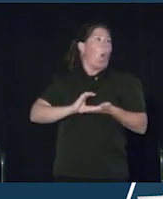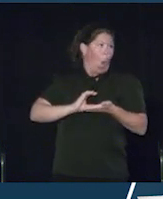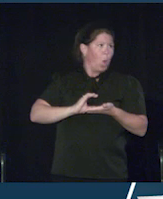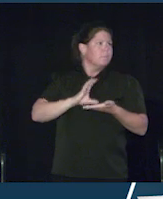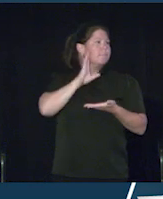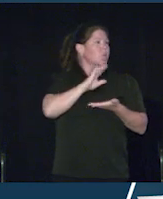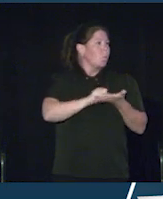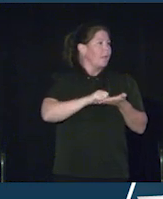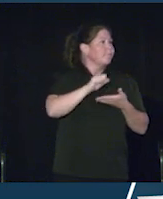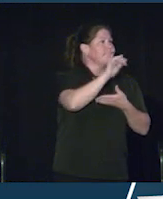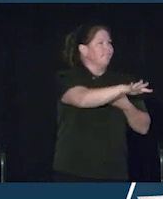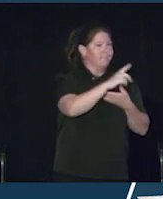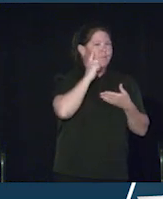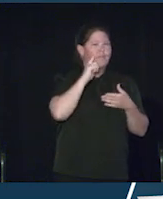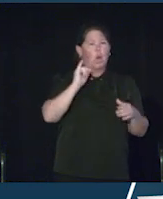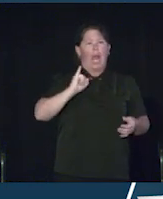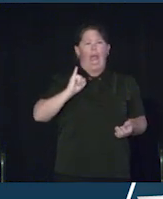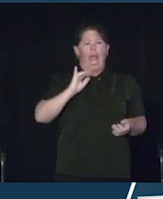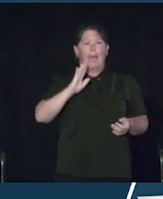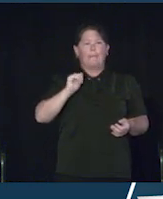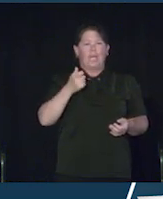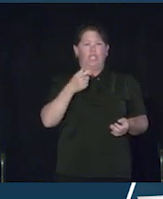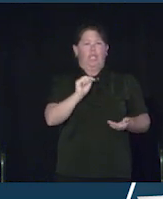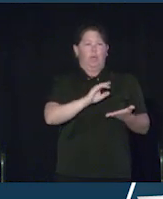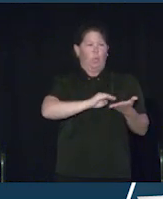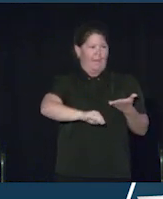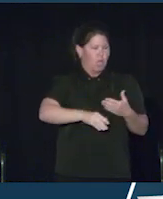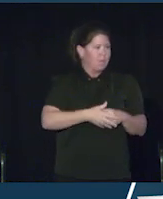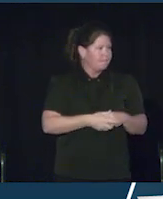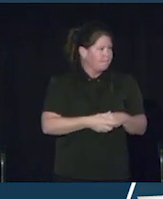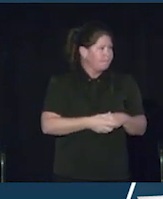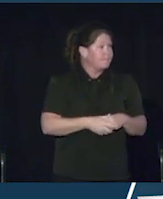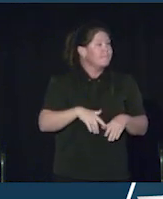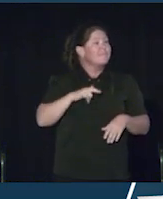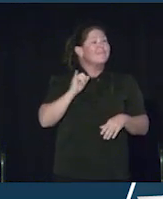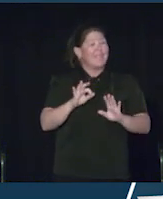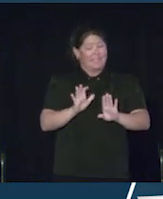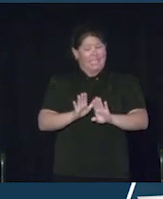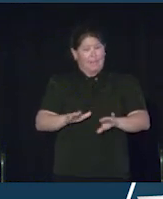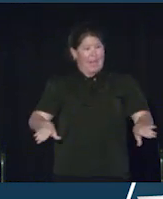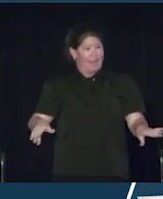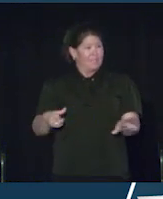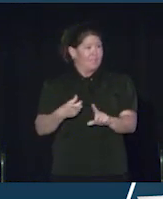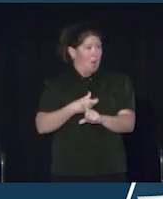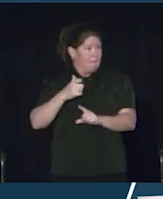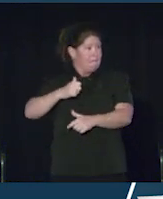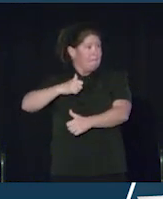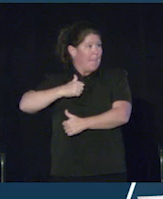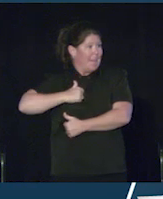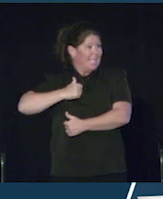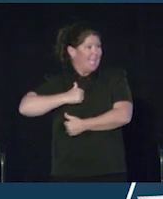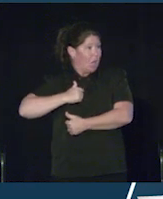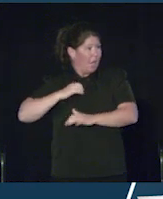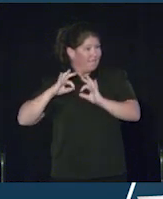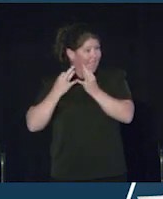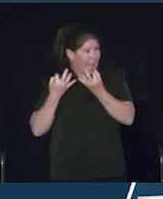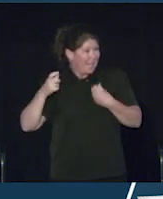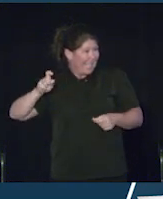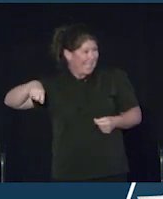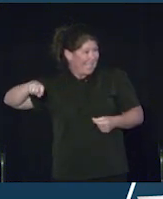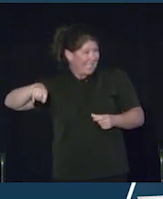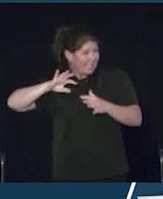waiver. Dependents of our active duty military service members, we work very closely with our military family needs